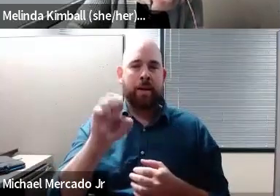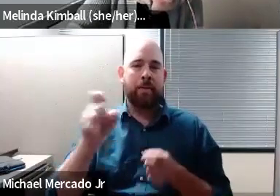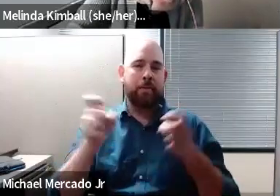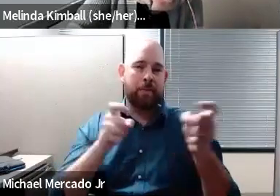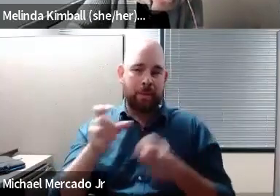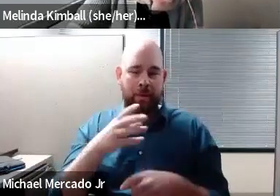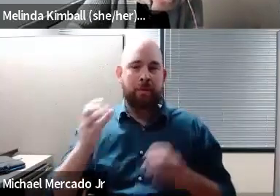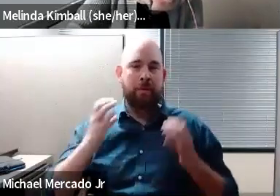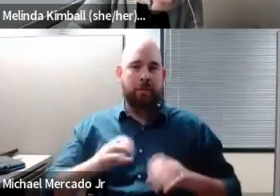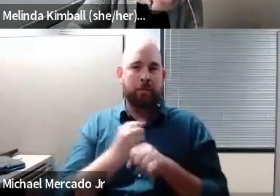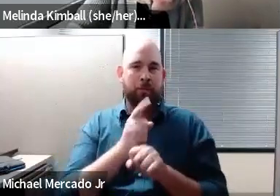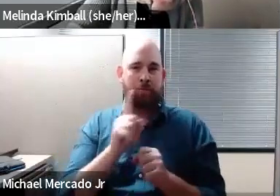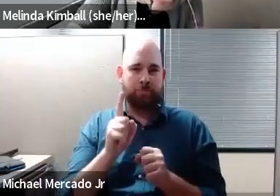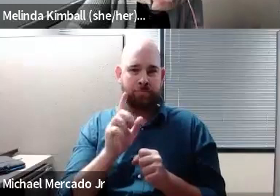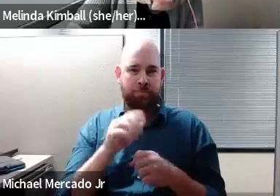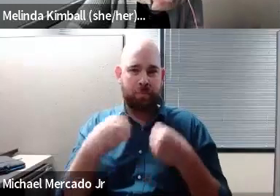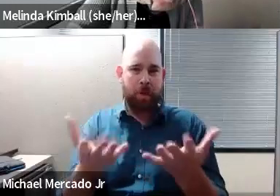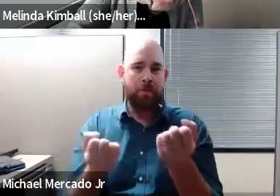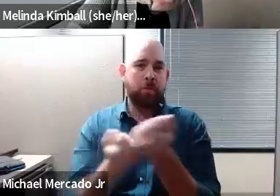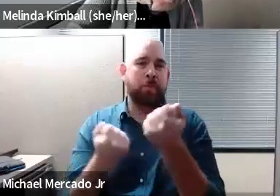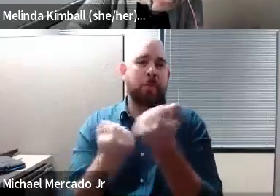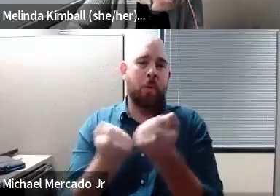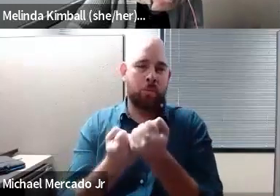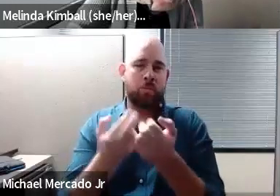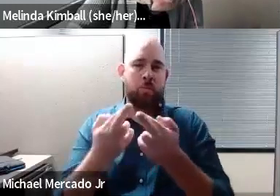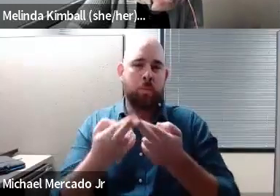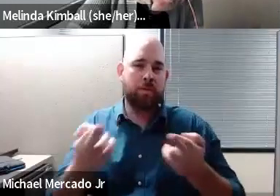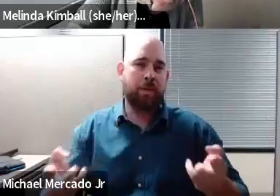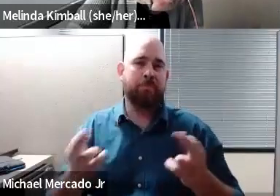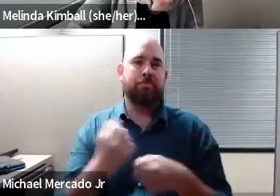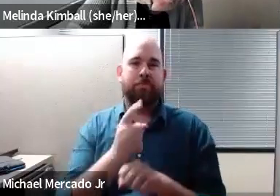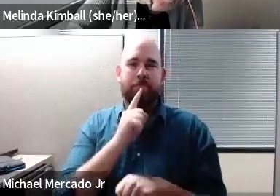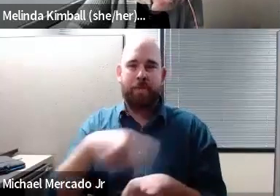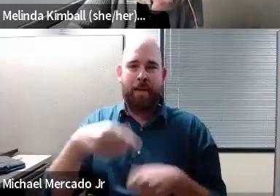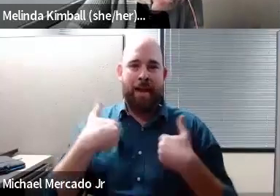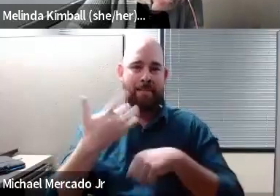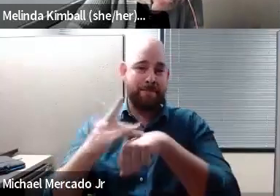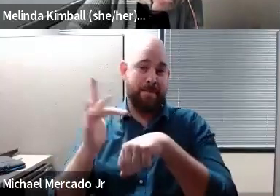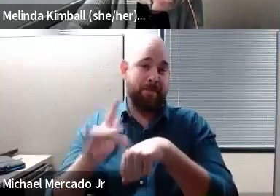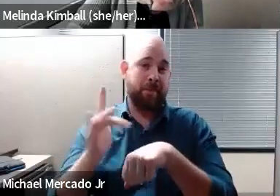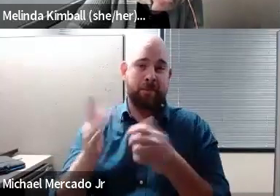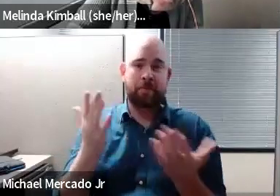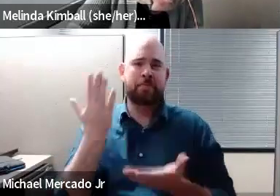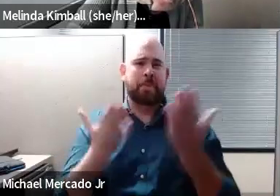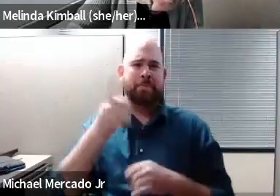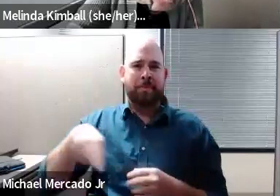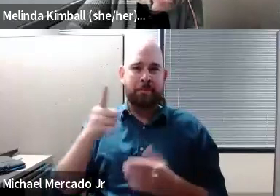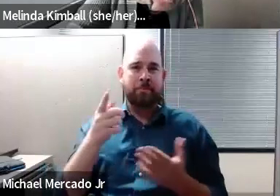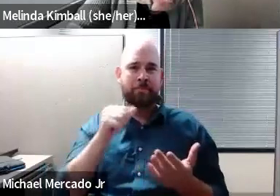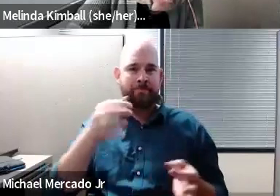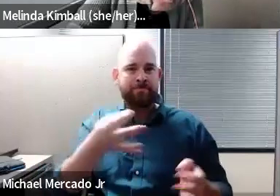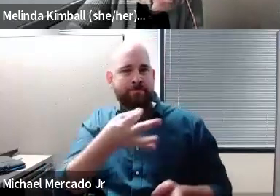good coordination between case management and the clients and provide support and resources. Make sure that